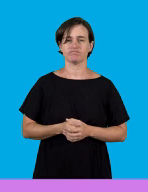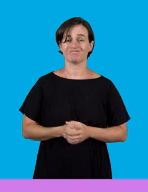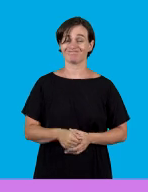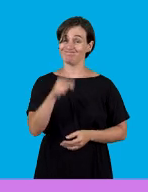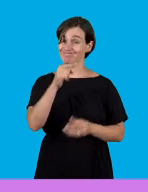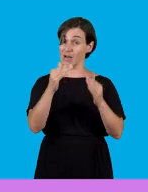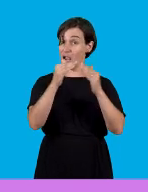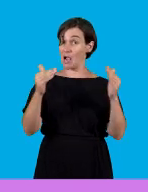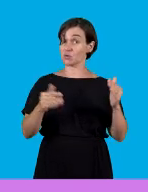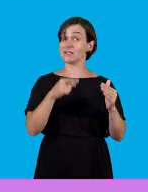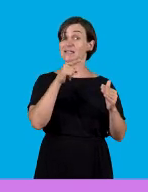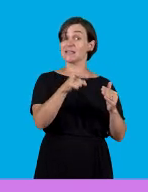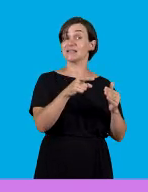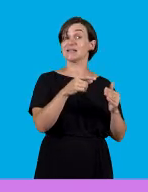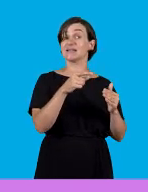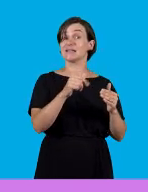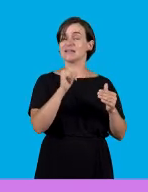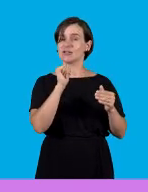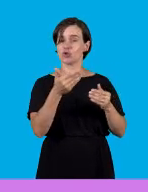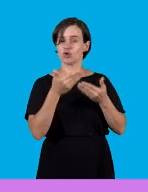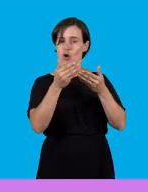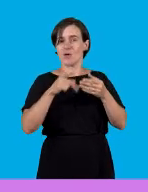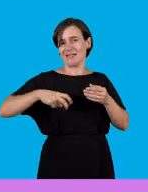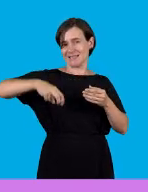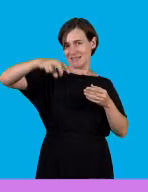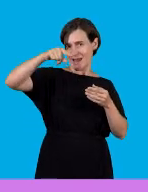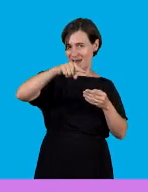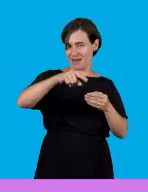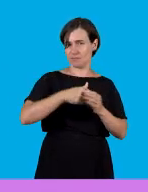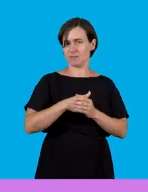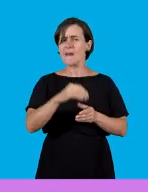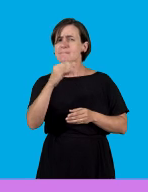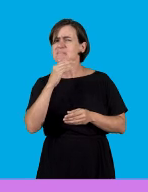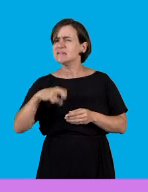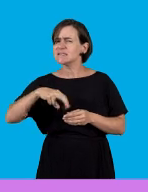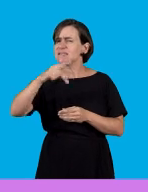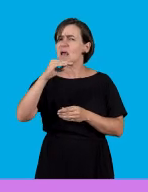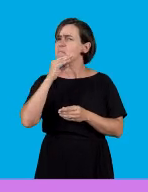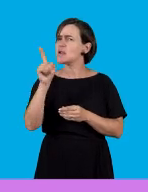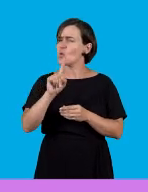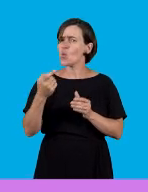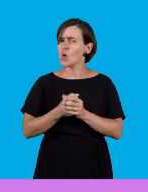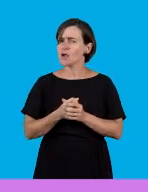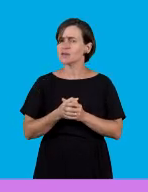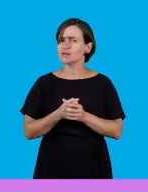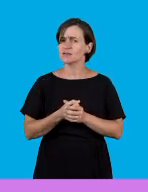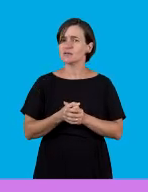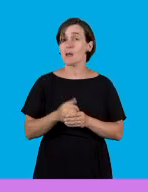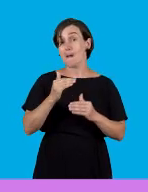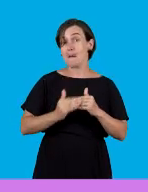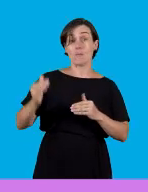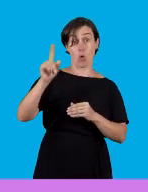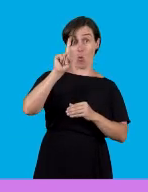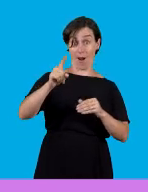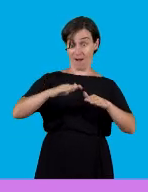also given the rail. We are given now the staircase. What does the staircase indicate to us? It indicates that this particular house has more than 1